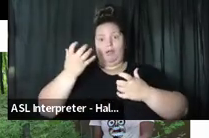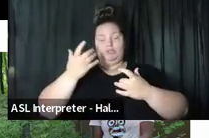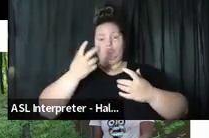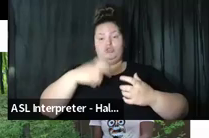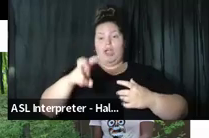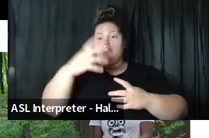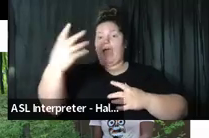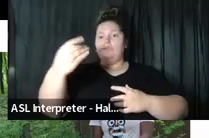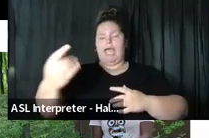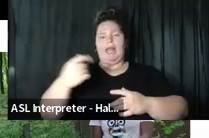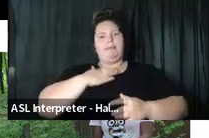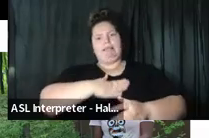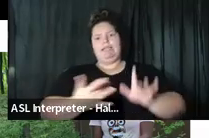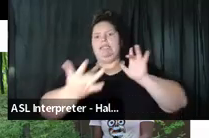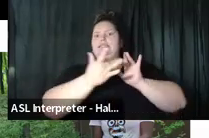as well. Yes. To see what